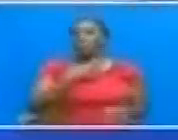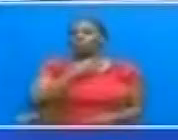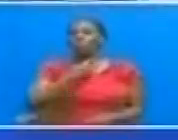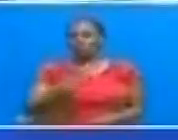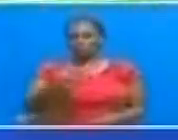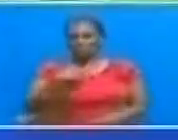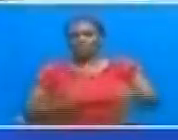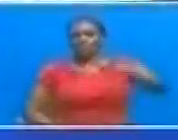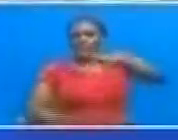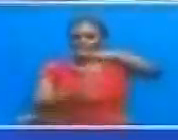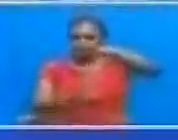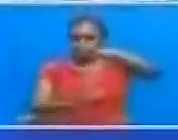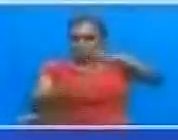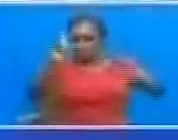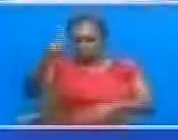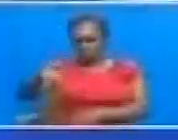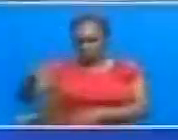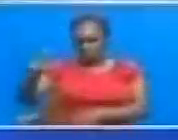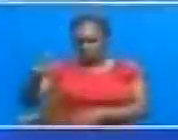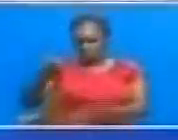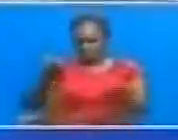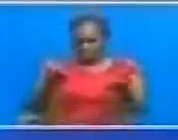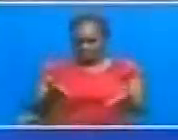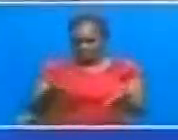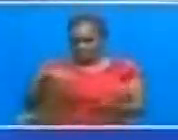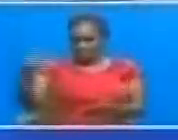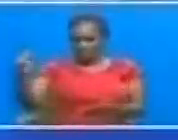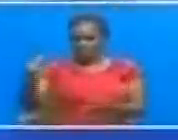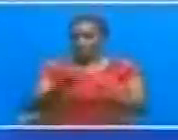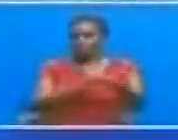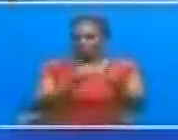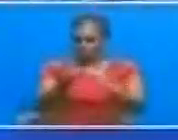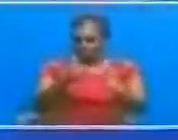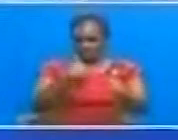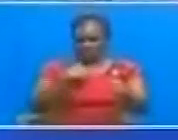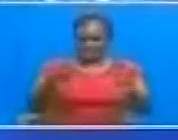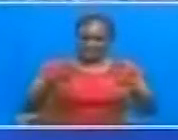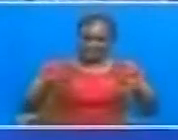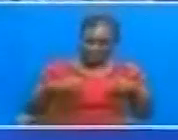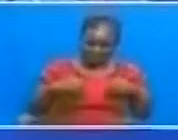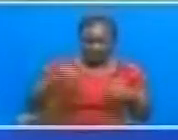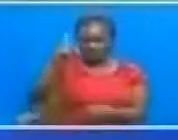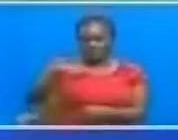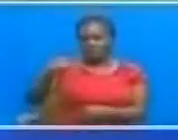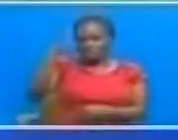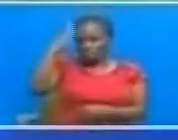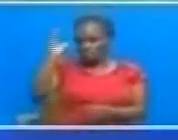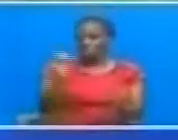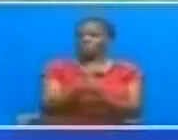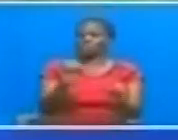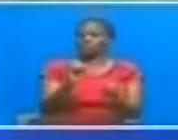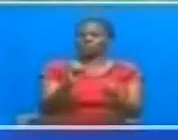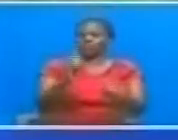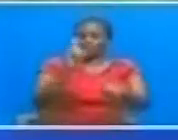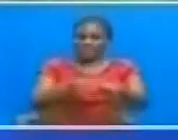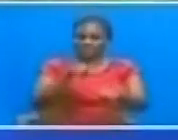that I always win. Mm-hmm. Like for this one, as we go for it, if it will come, of course I will accept it. You know, you never know when a big throw